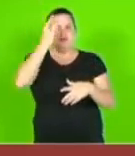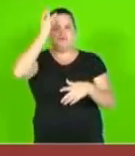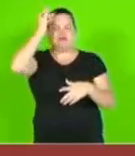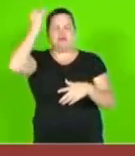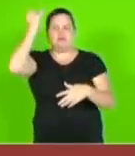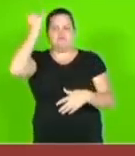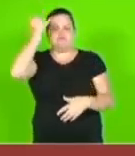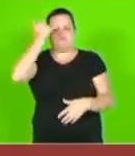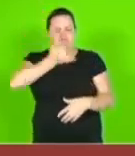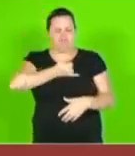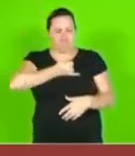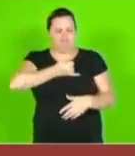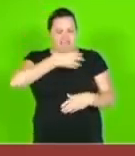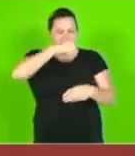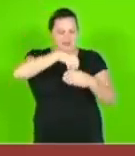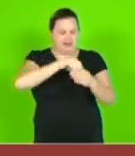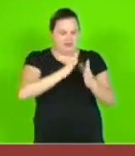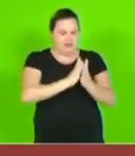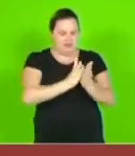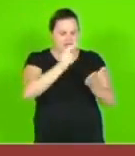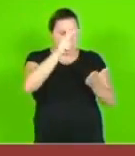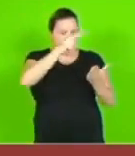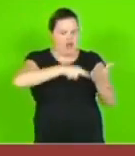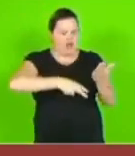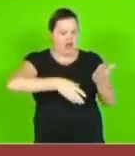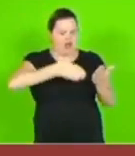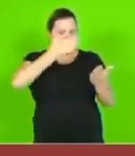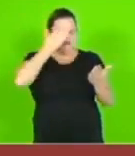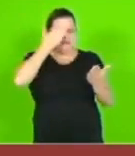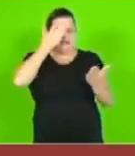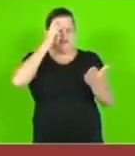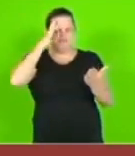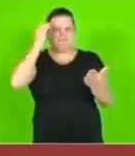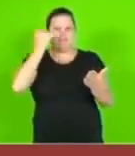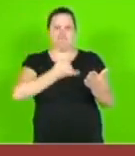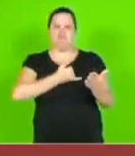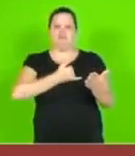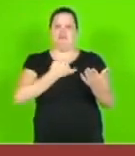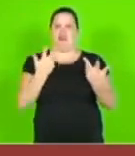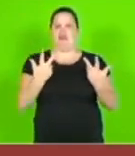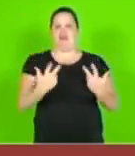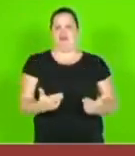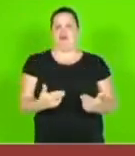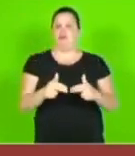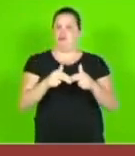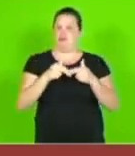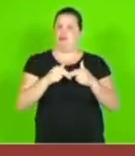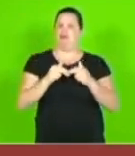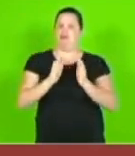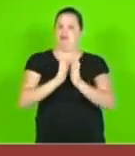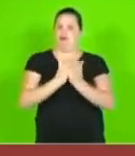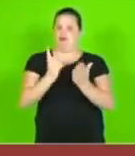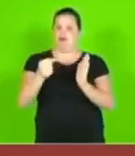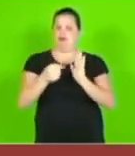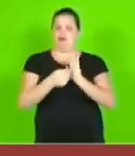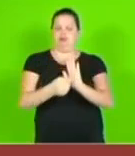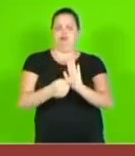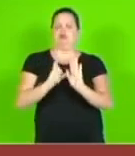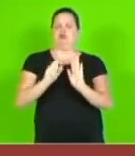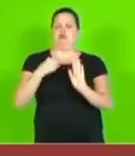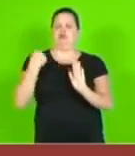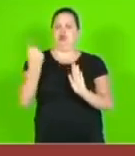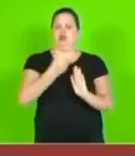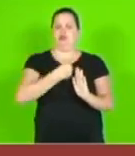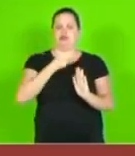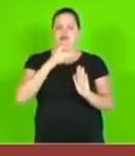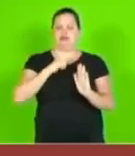When we consult the Bible and when we open the Bible and we want the Lord to speak to us, we know that this is the word of the Lord speaking